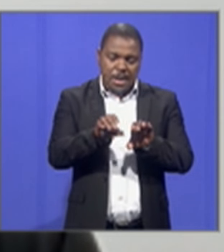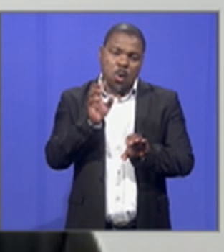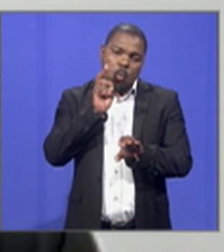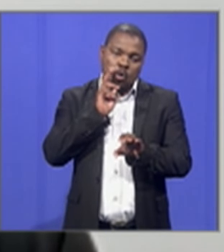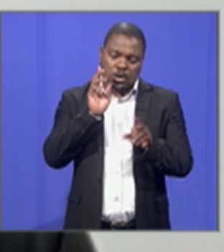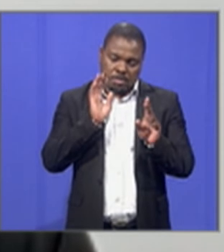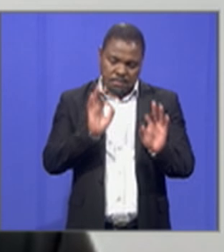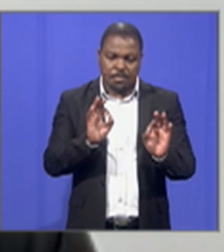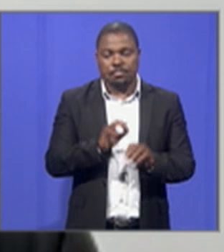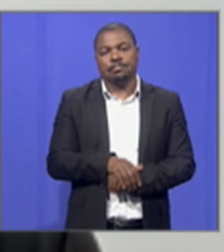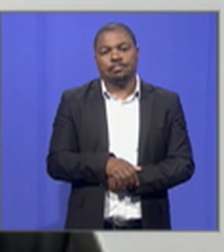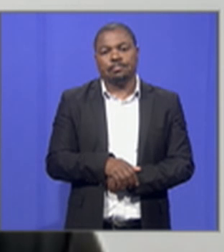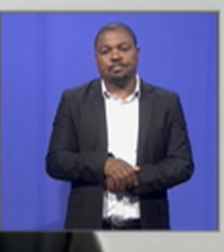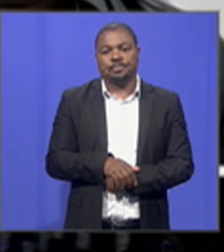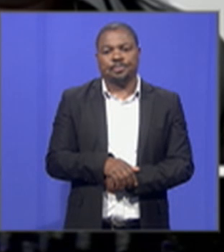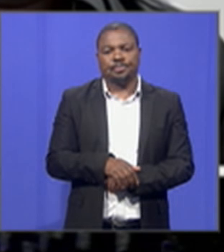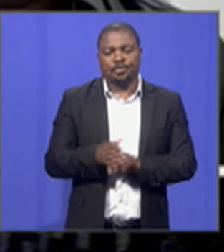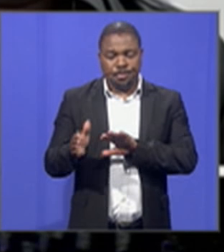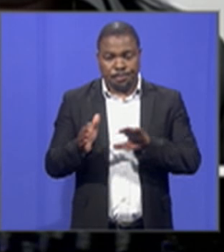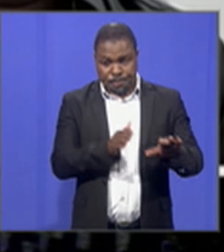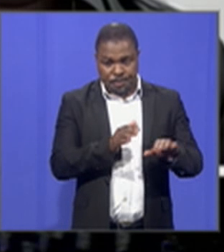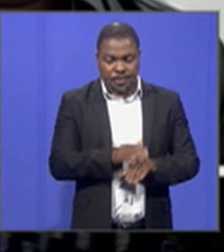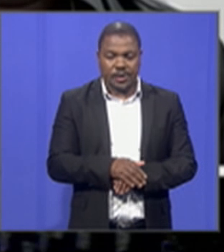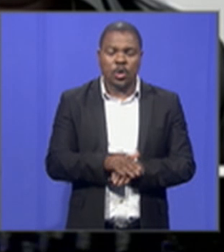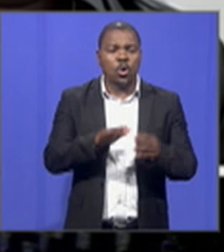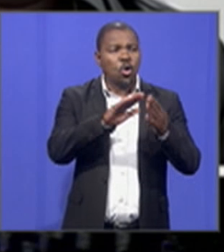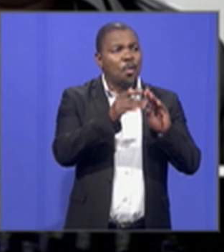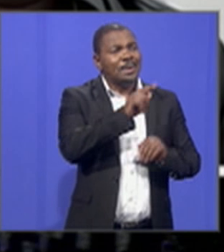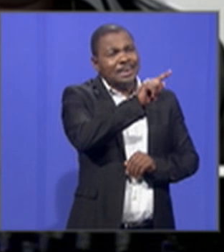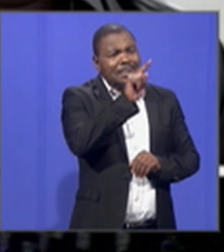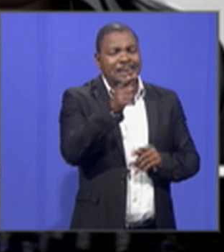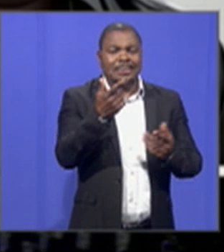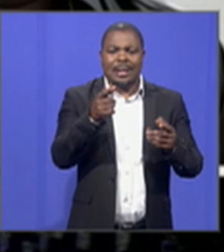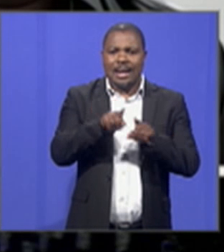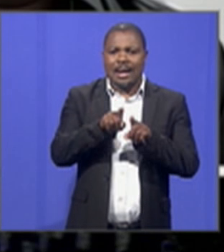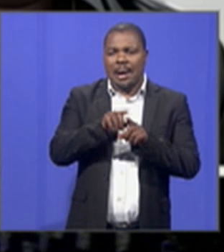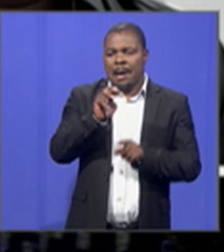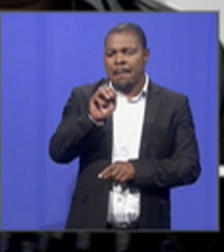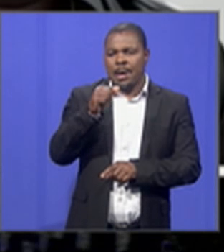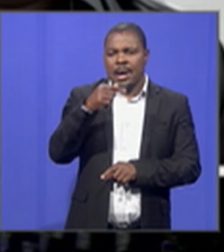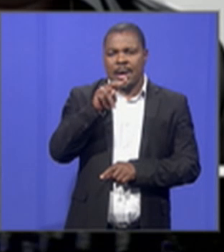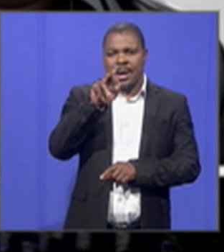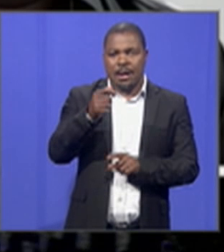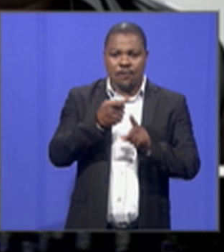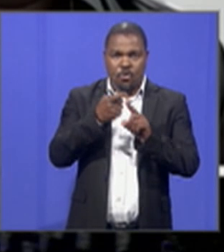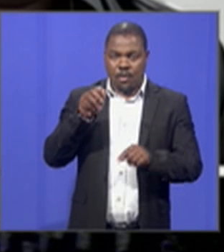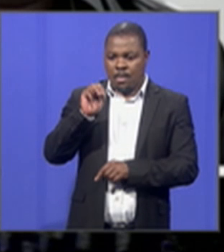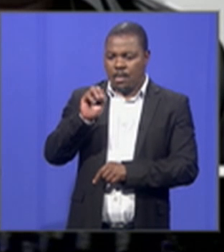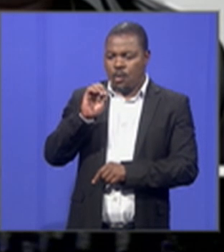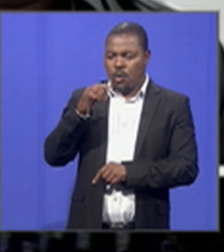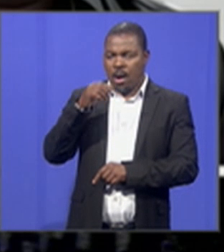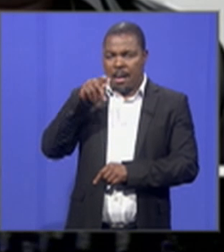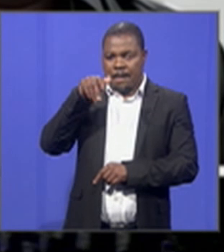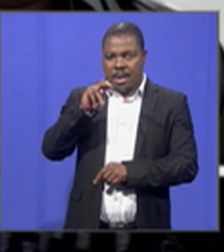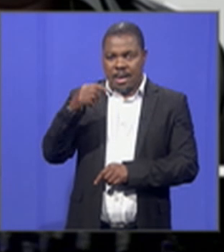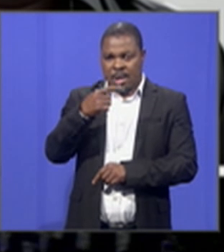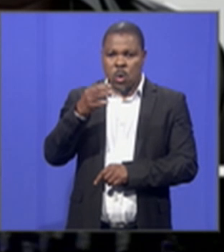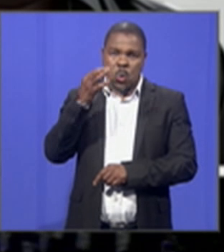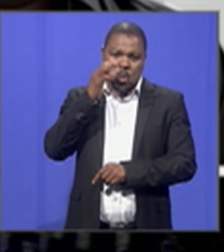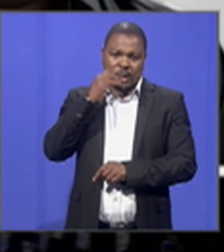metsi. a re lebeleleng tše dingwe tša dillo tša badudi go ne o swana le Nelson Mangena yo a tšago ka mogapeng o re tsela ya go a thua